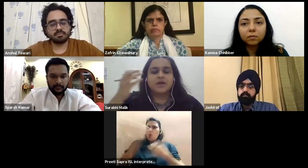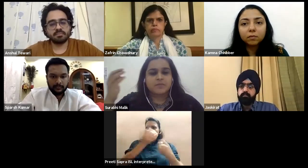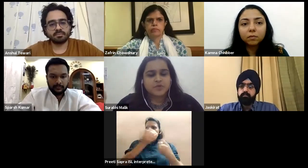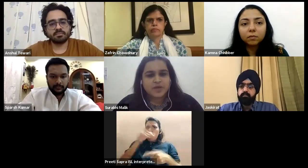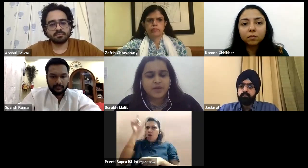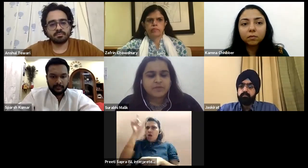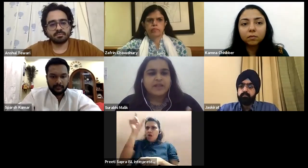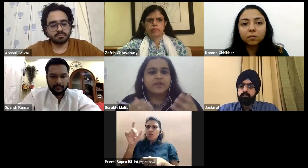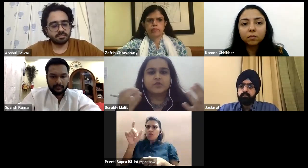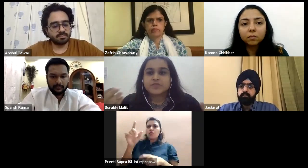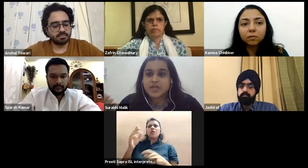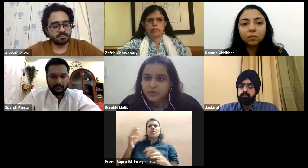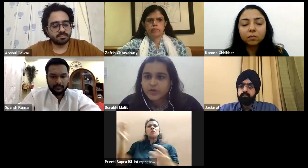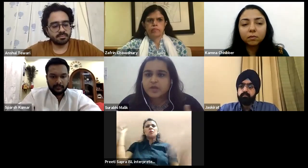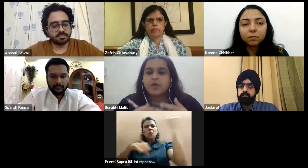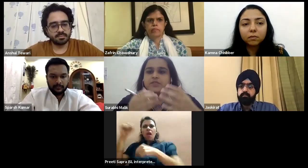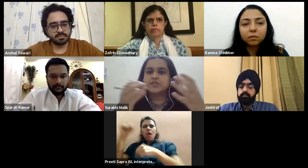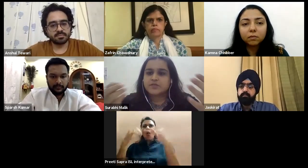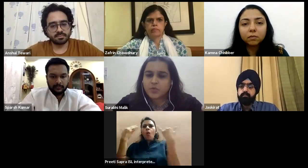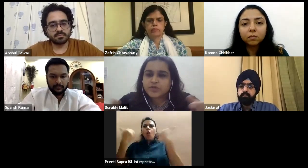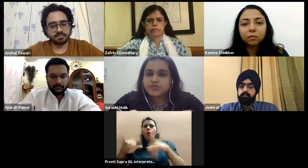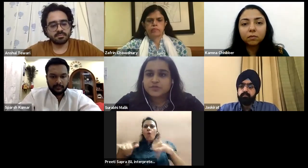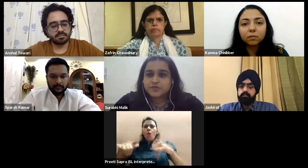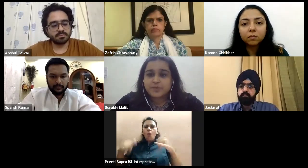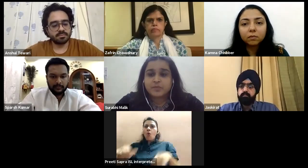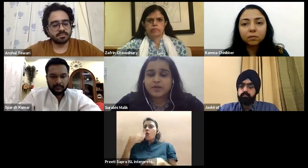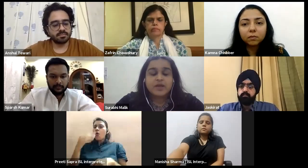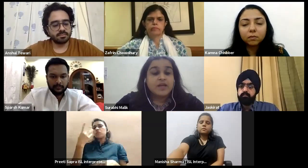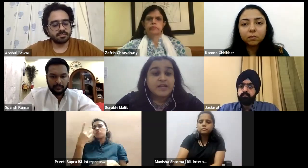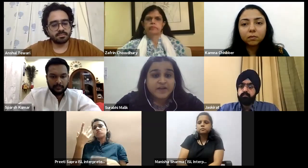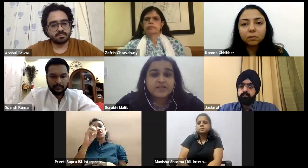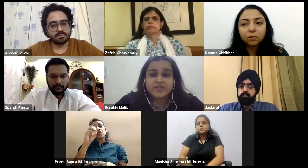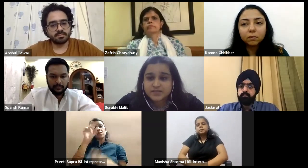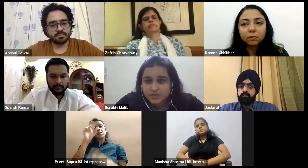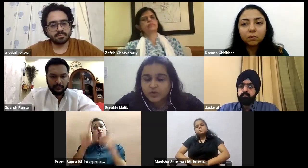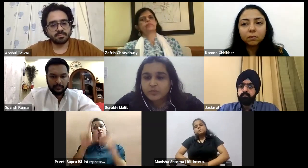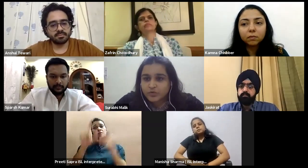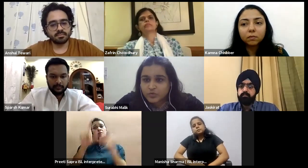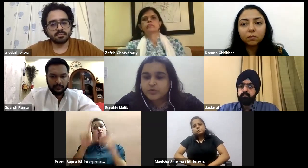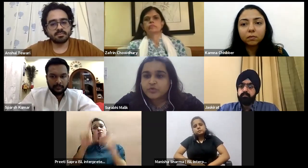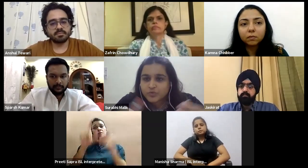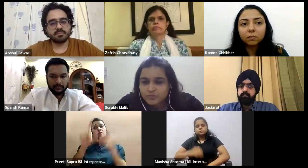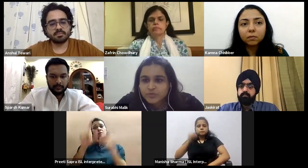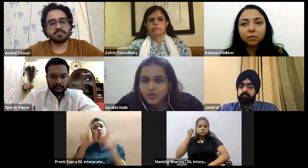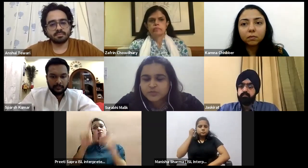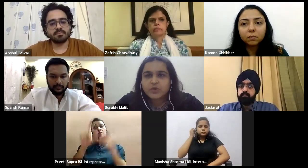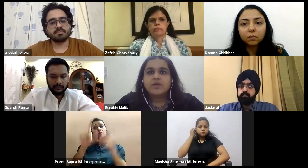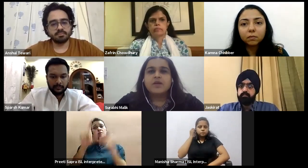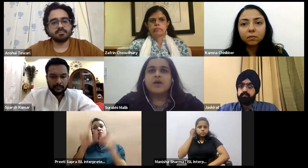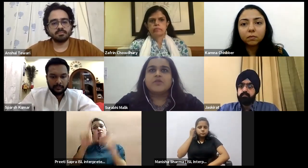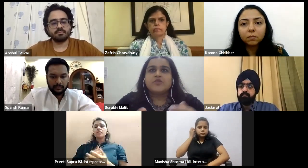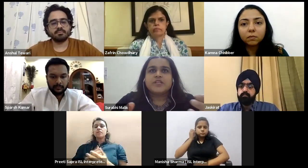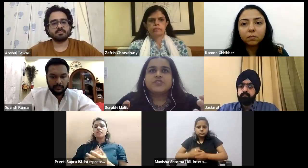level. I'm glad that we started talking about this and there were more initiatives which happened, but clearly there is a lot more room to do lots